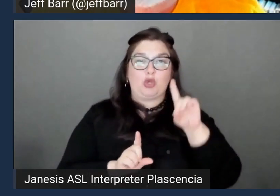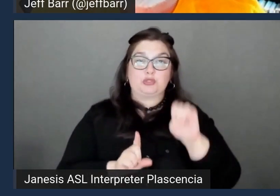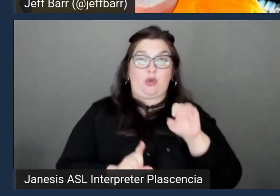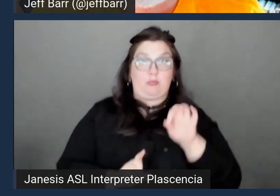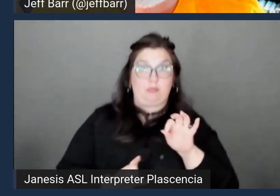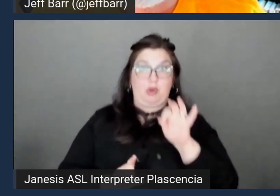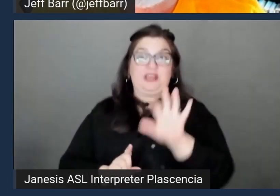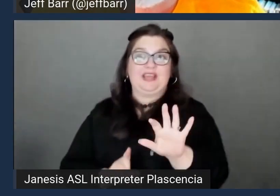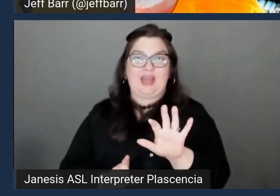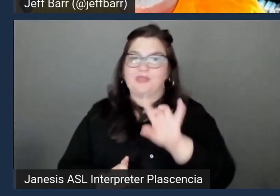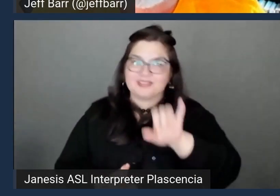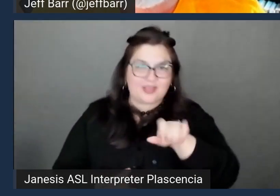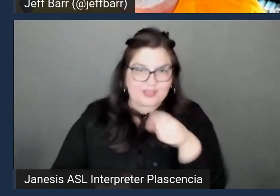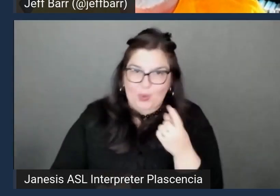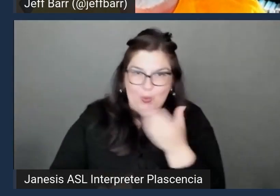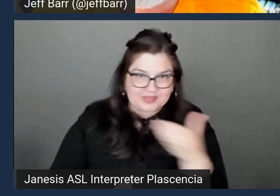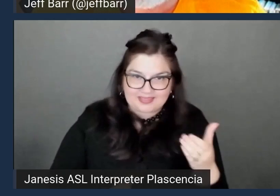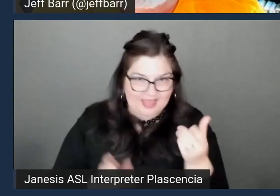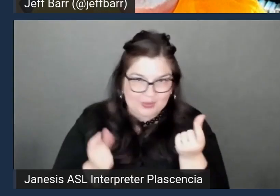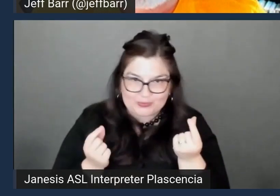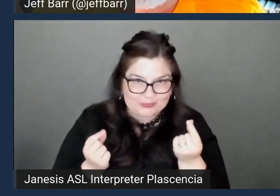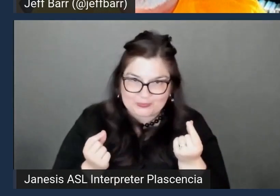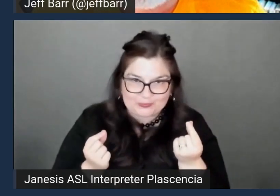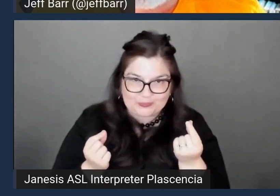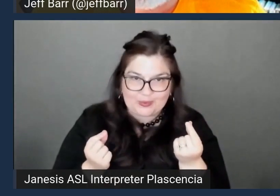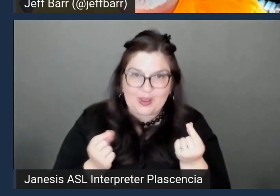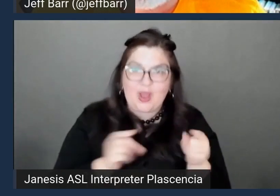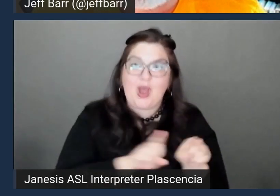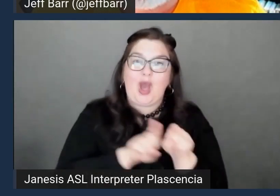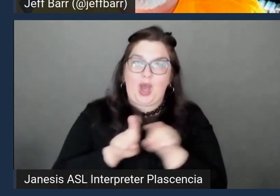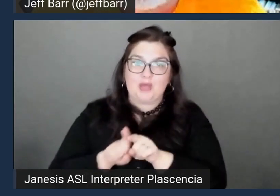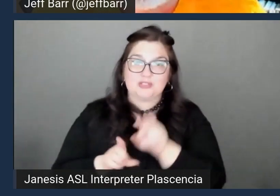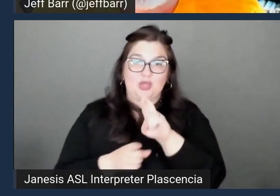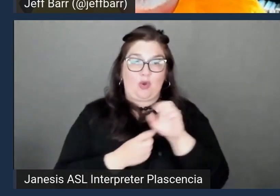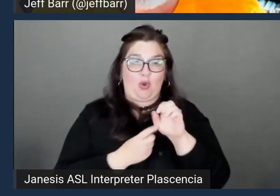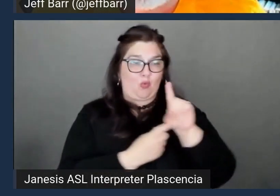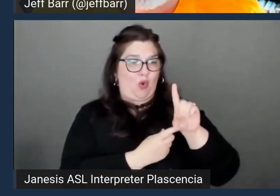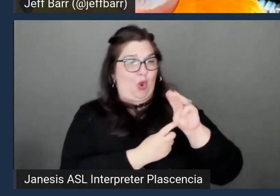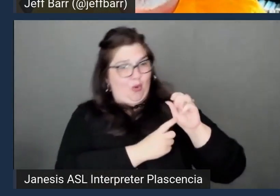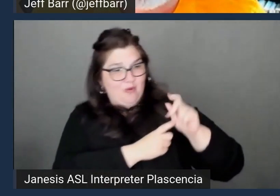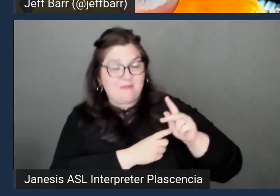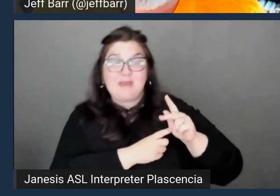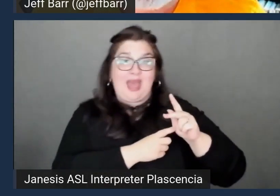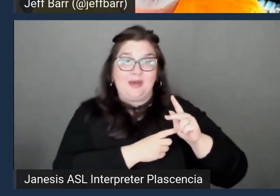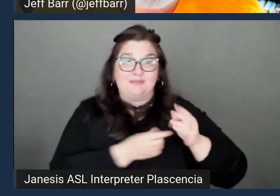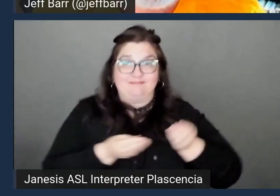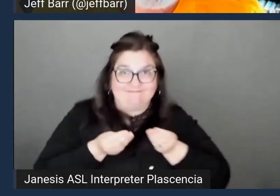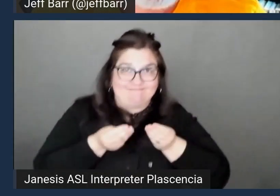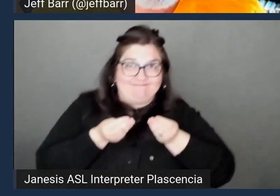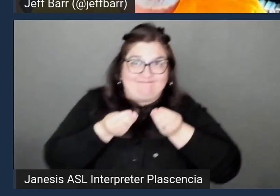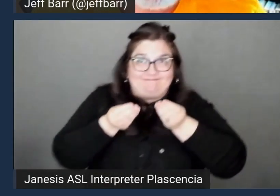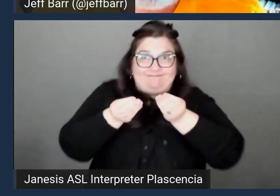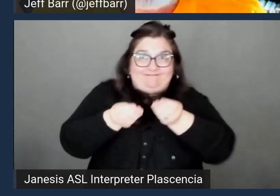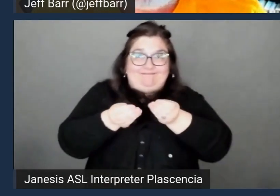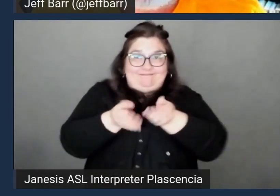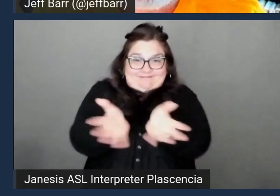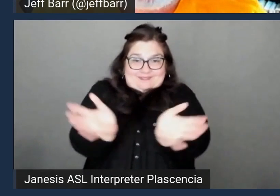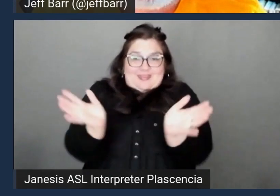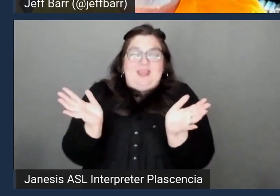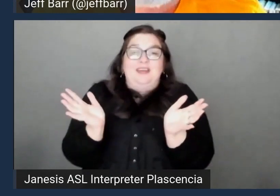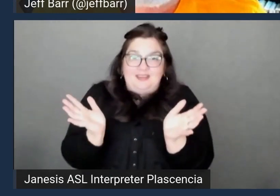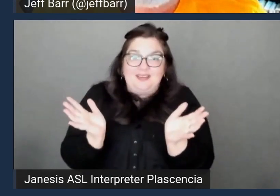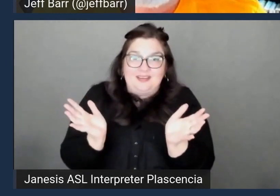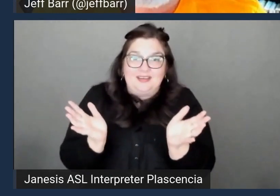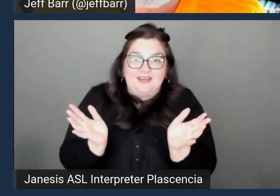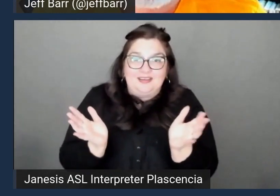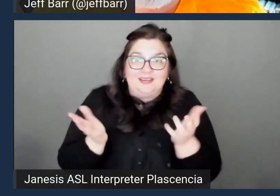doing. Right. We're actually also putting our entire roadmap out there in the public as we go along and decide what we're going to build.